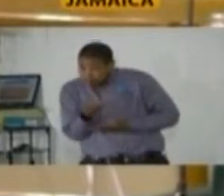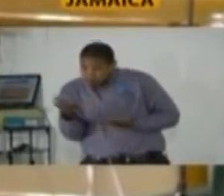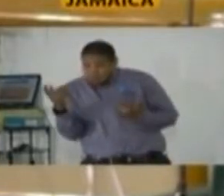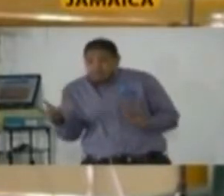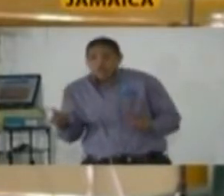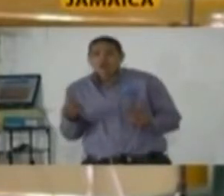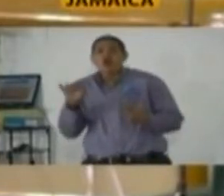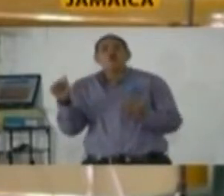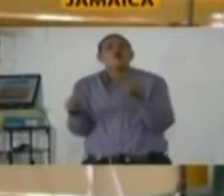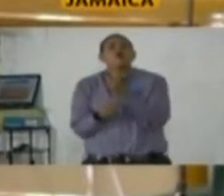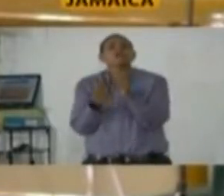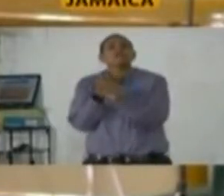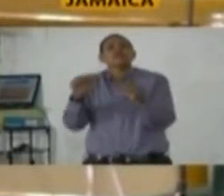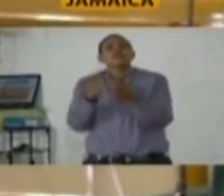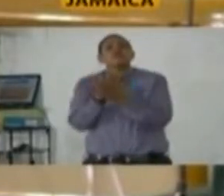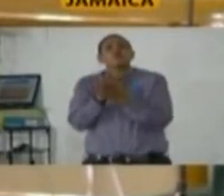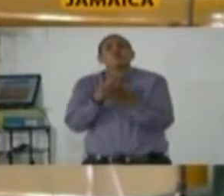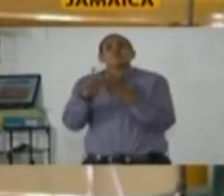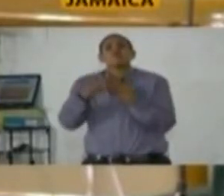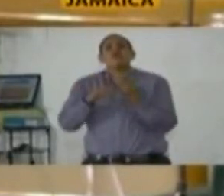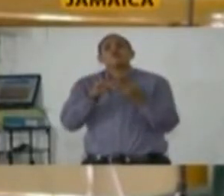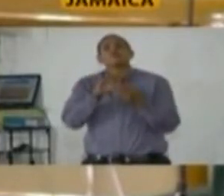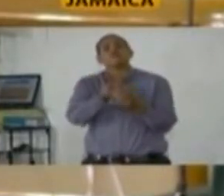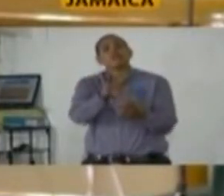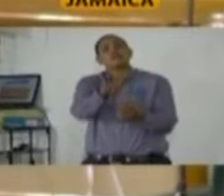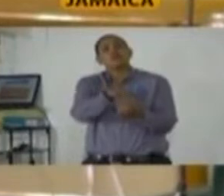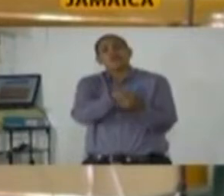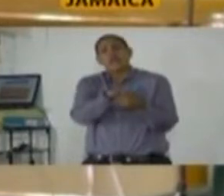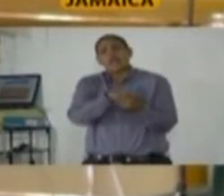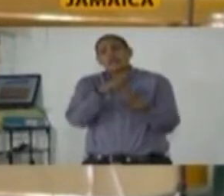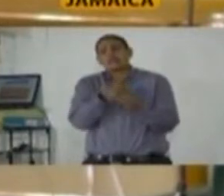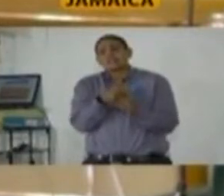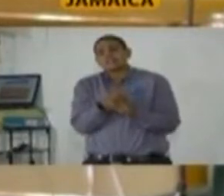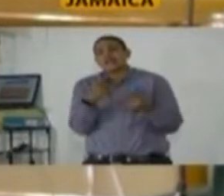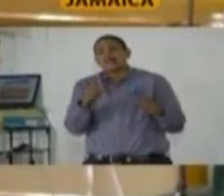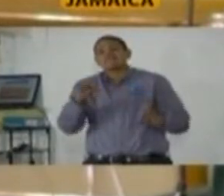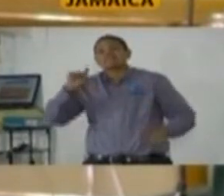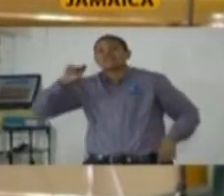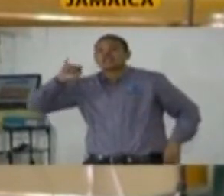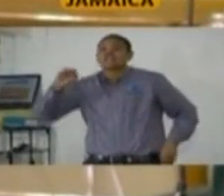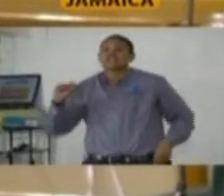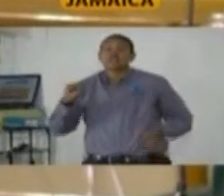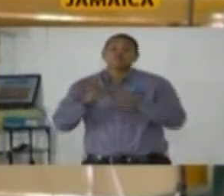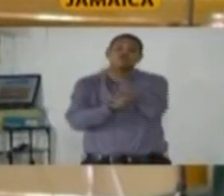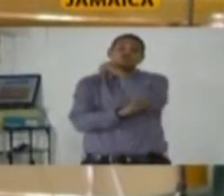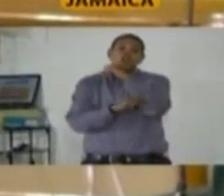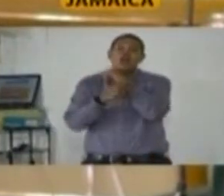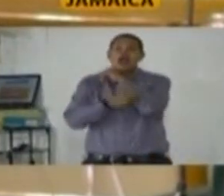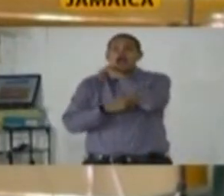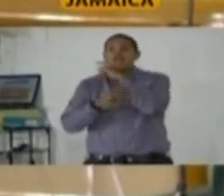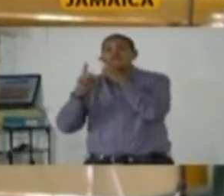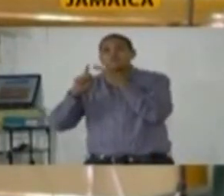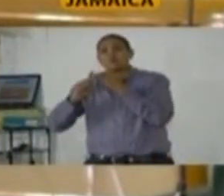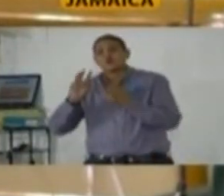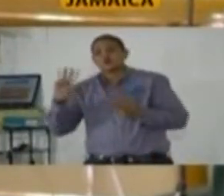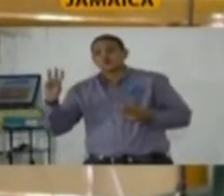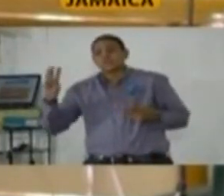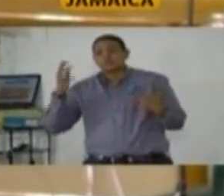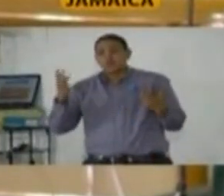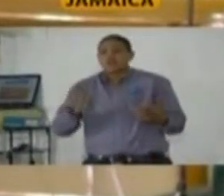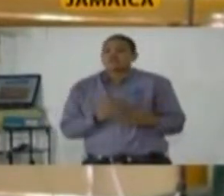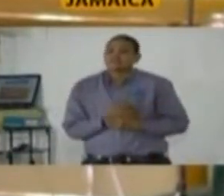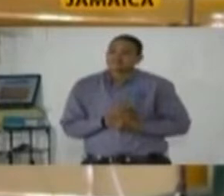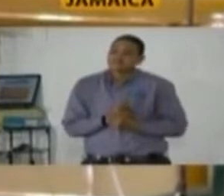Safe Schools program in the police area, which consists of Trelawney, St. James, Hanover, and Westmoreland.